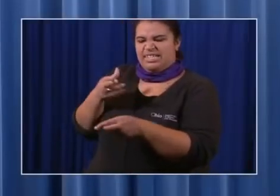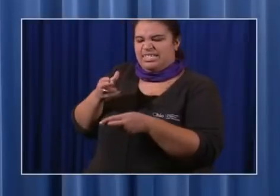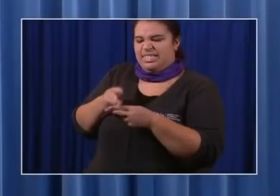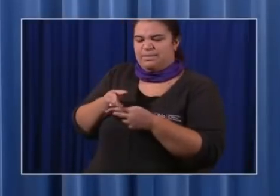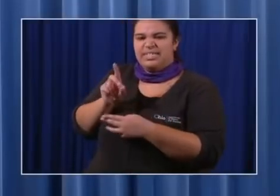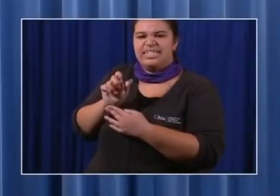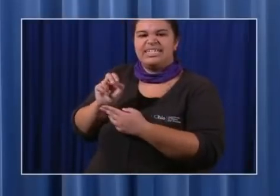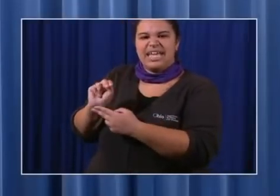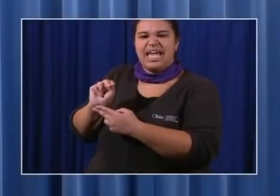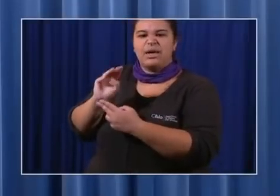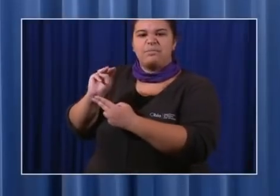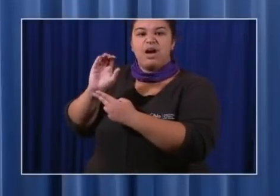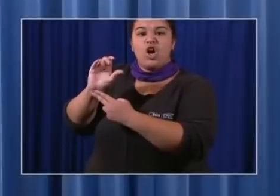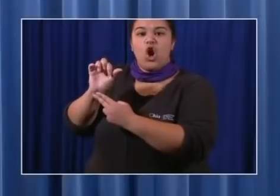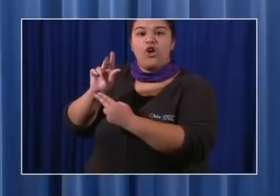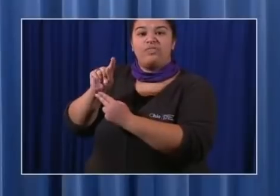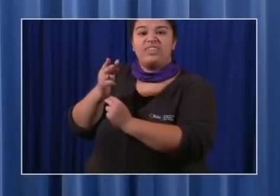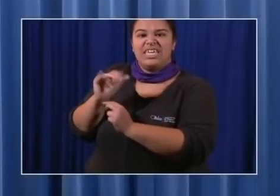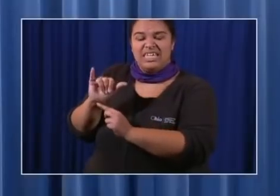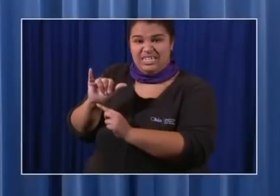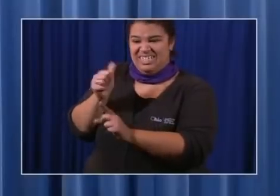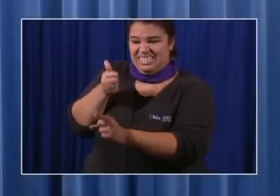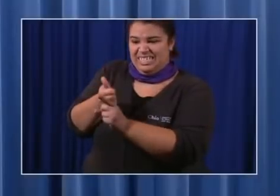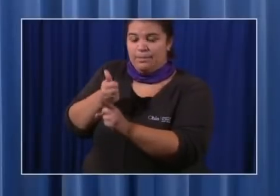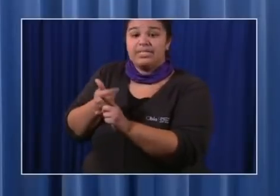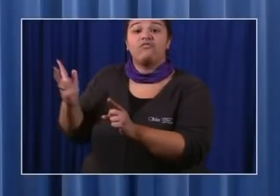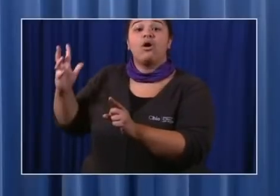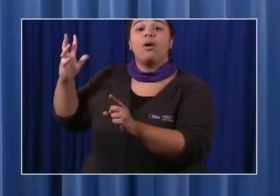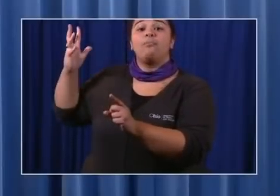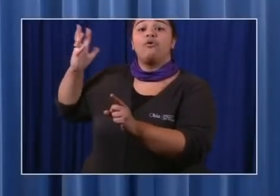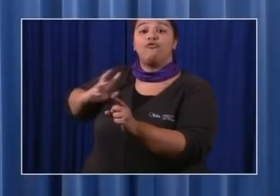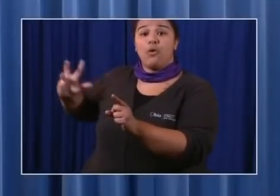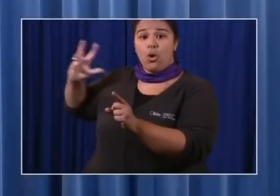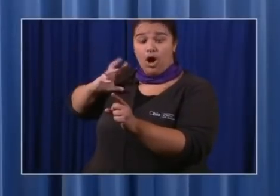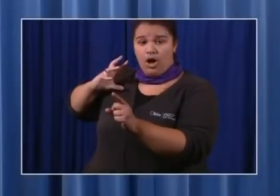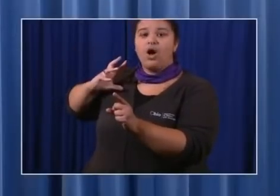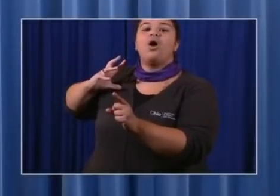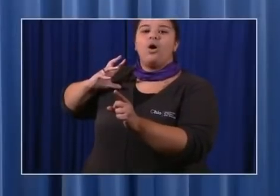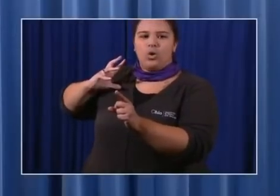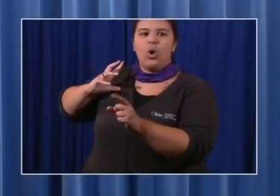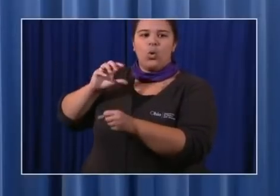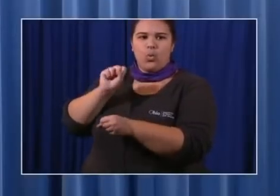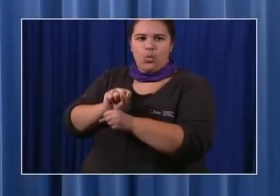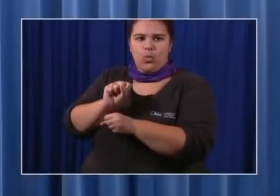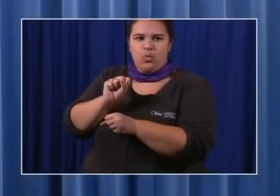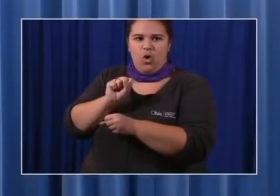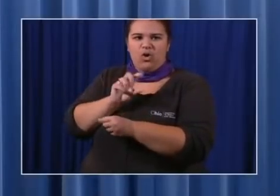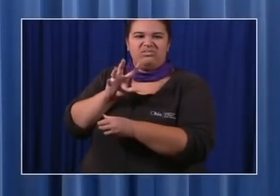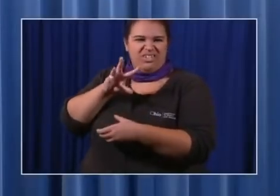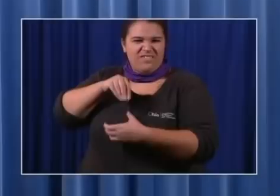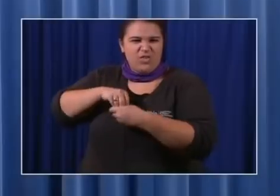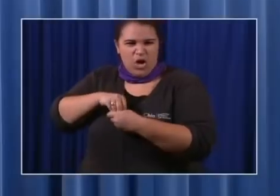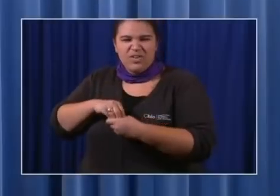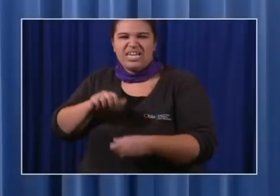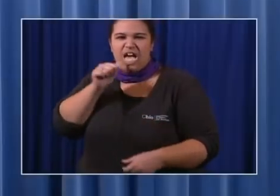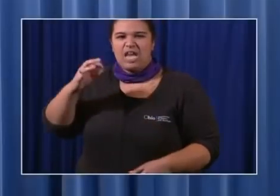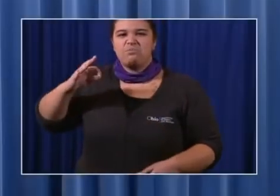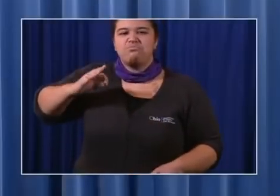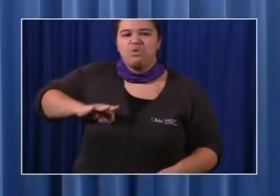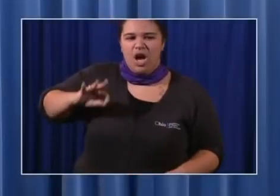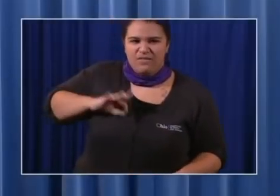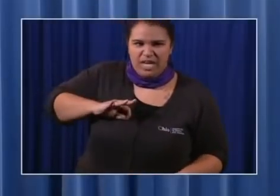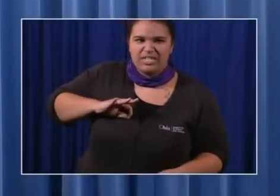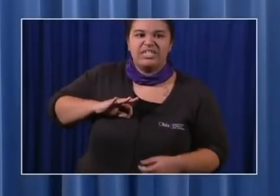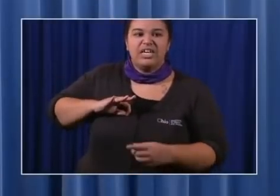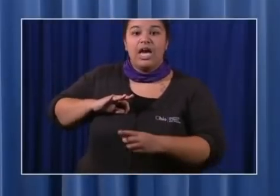of a nonprofit that was listed as a pass-through entity used by First Energy to fund householders' alleged bribery scheme? Thank you.